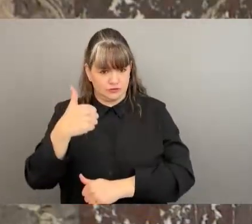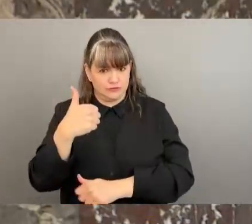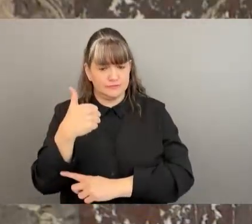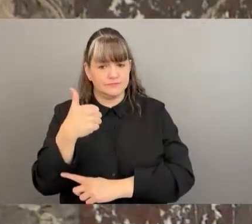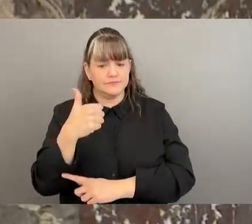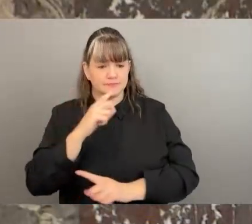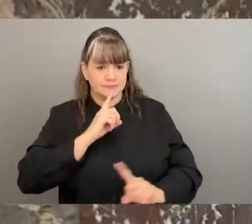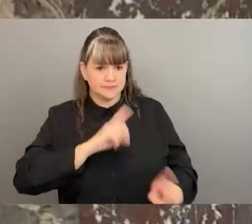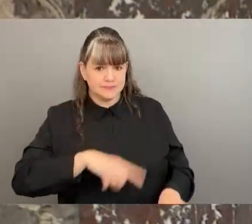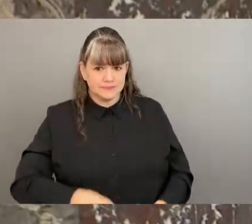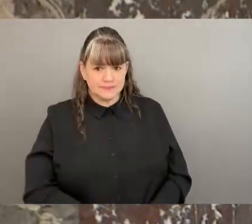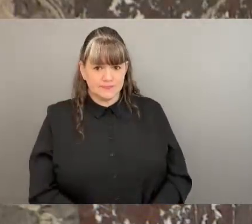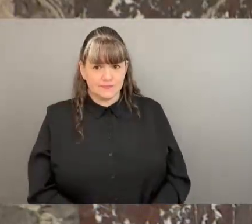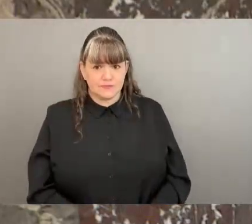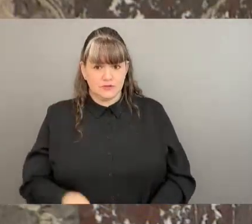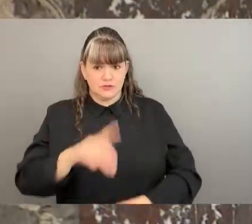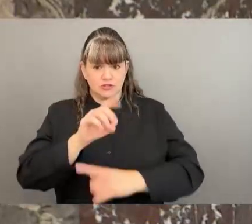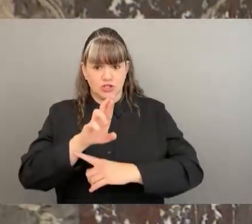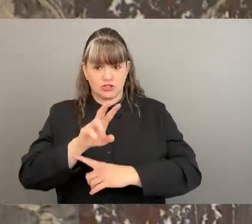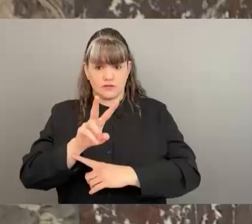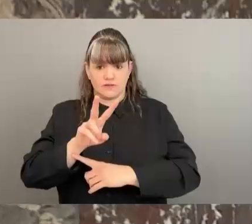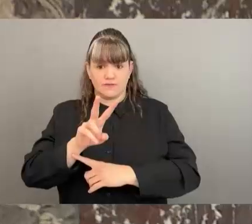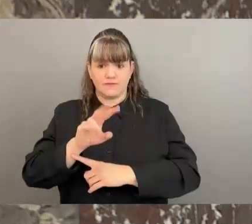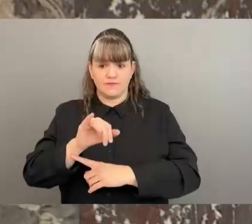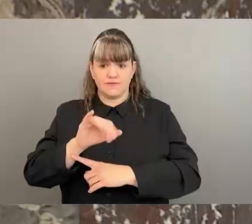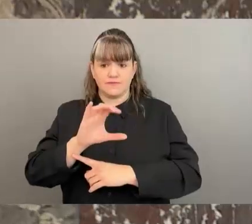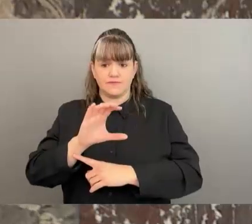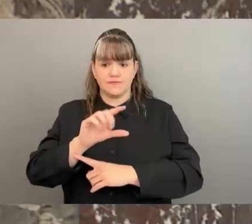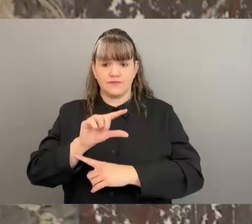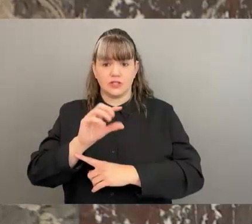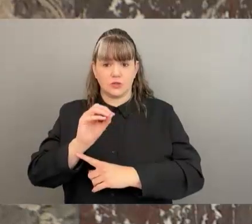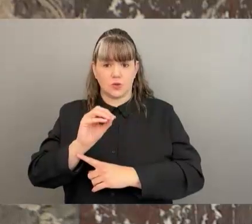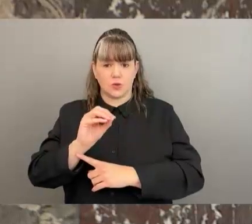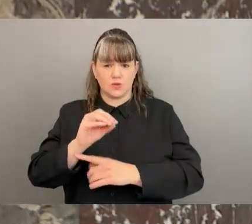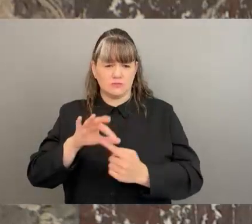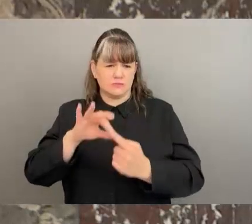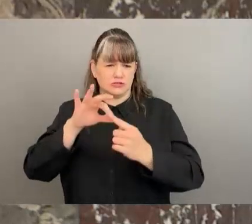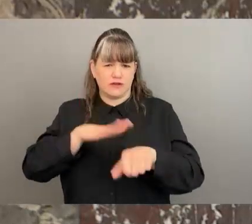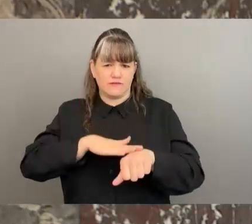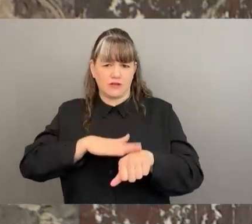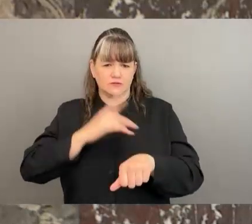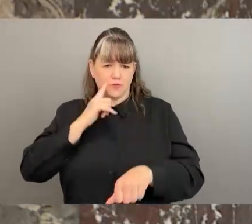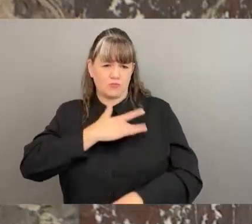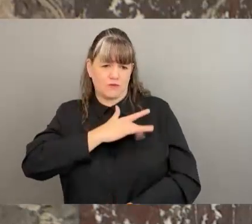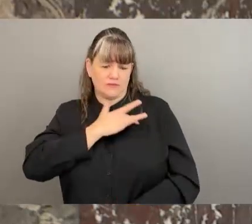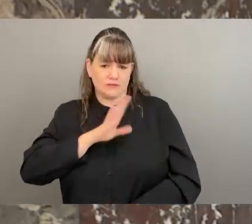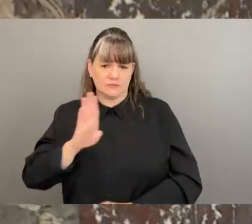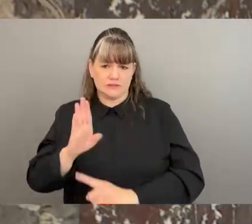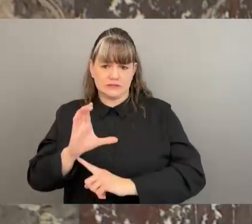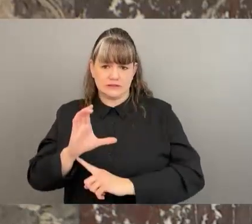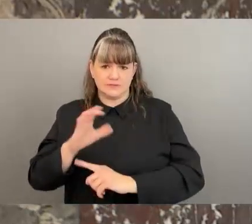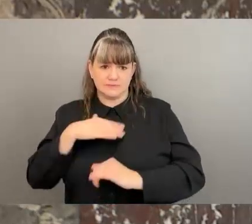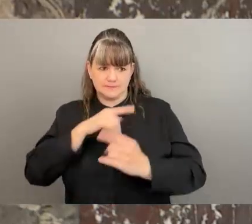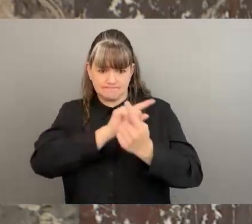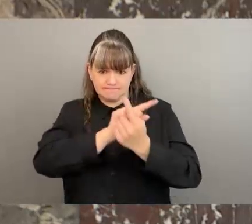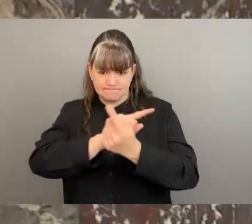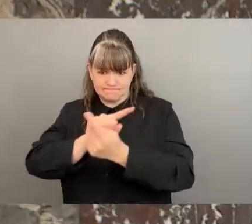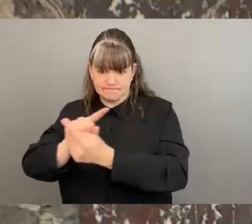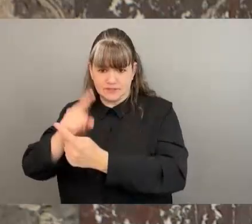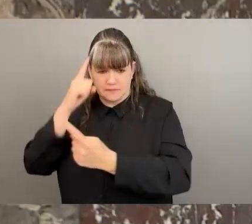with mental health specialists from the hospital, has been working with Chief Darlene